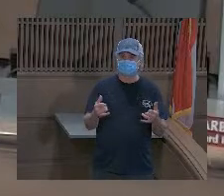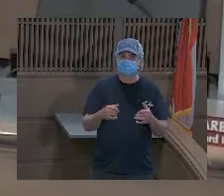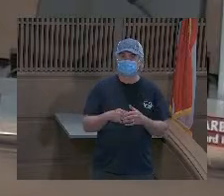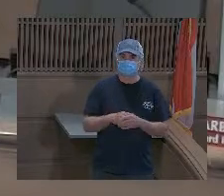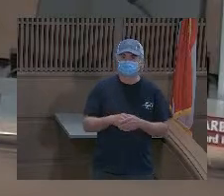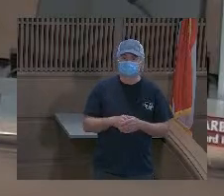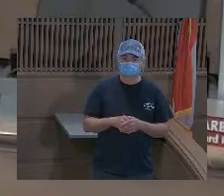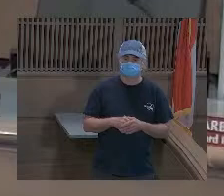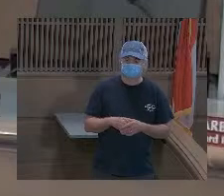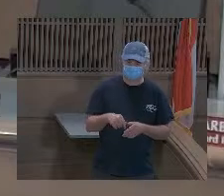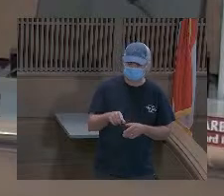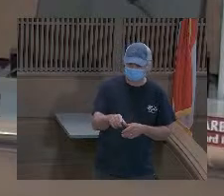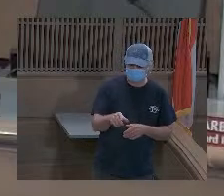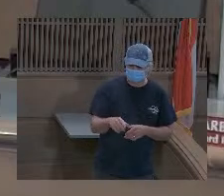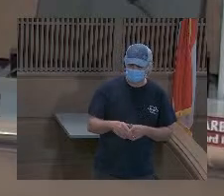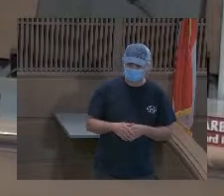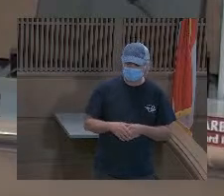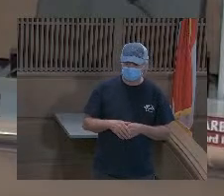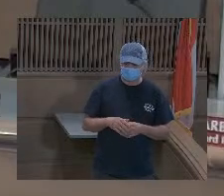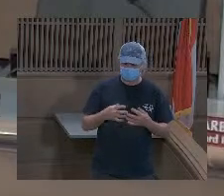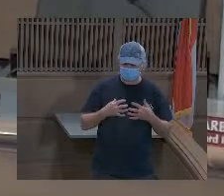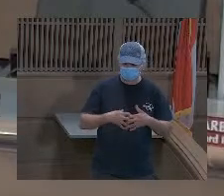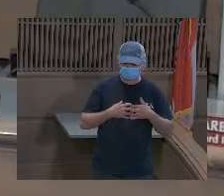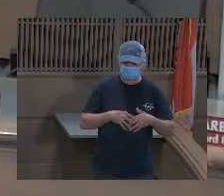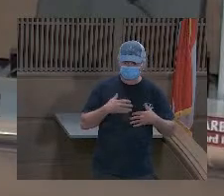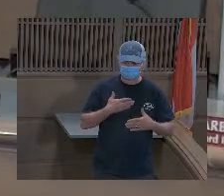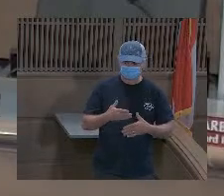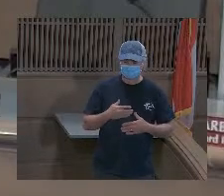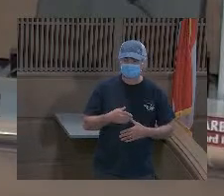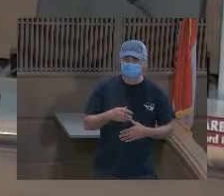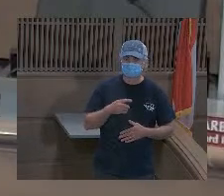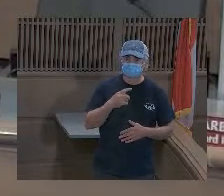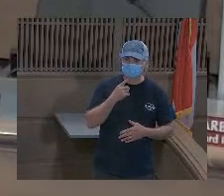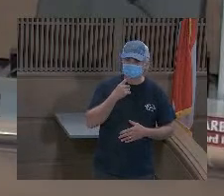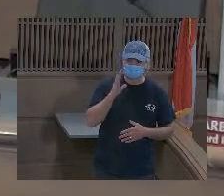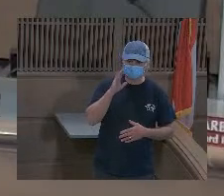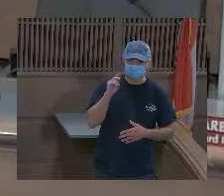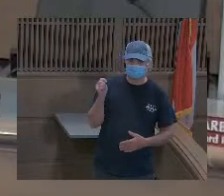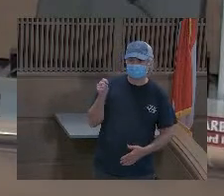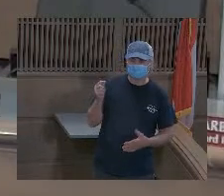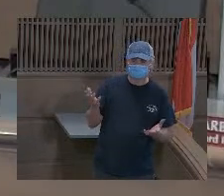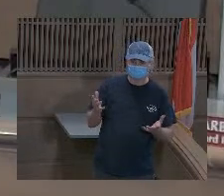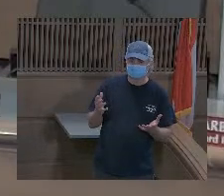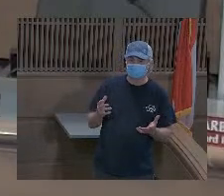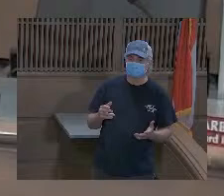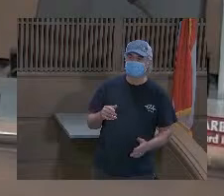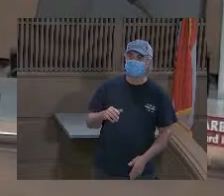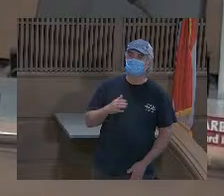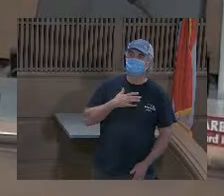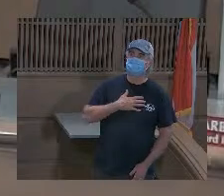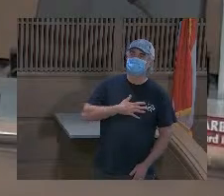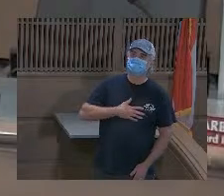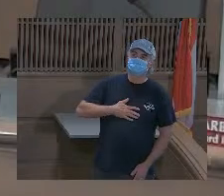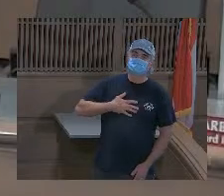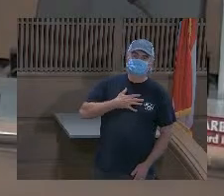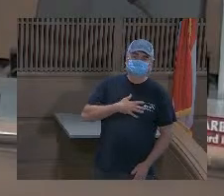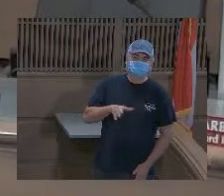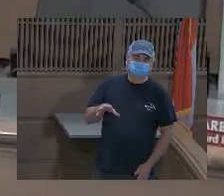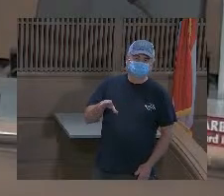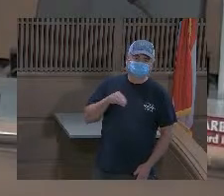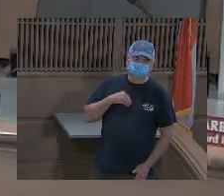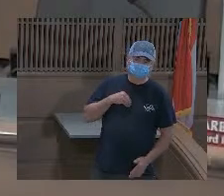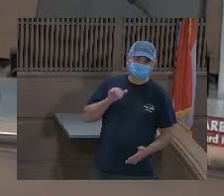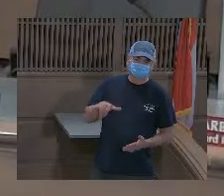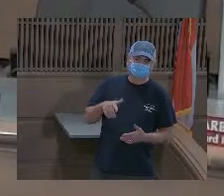them to testify that's on their bench right now, they'll tell you to take the vaccine. Because that's a bad place to be.